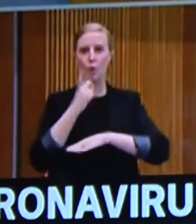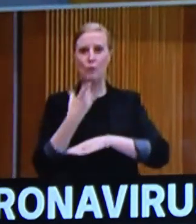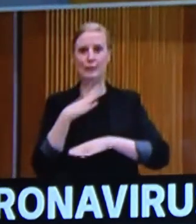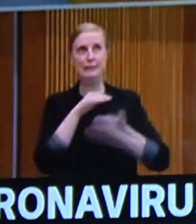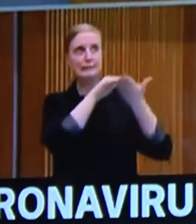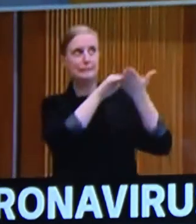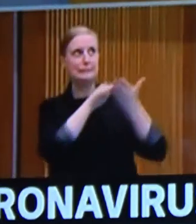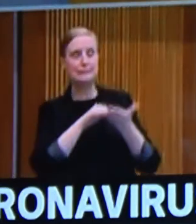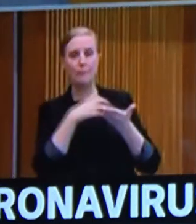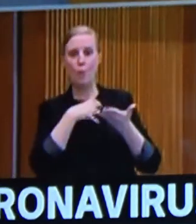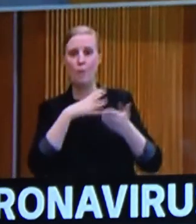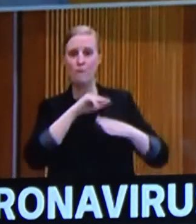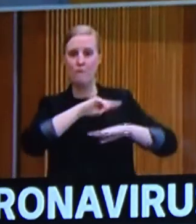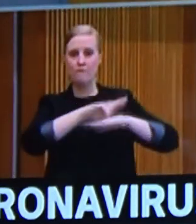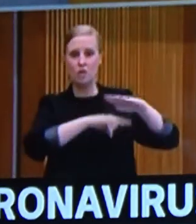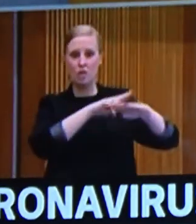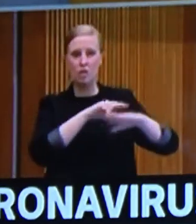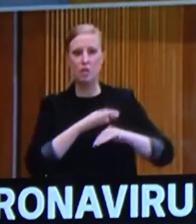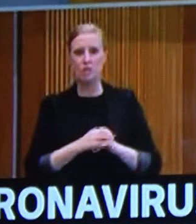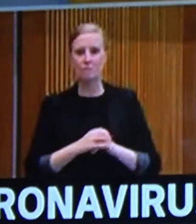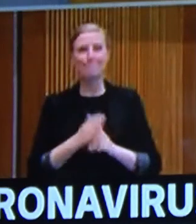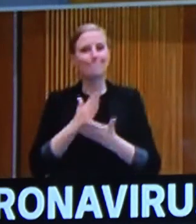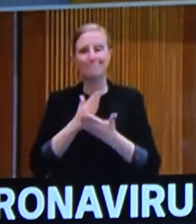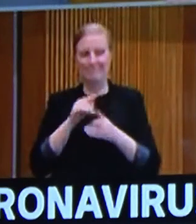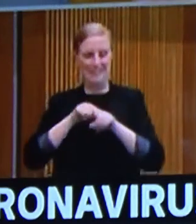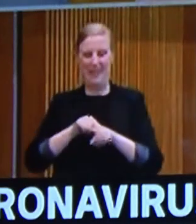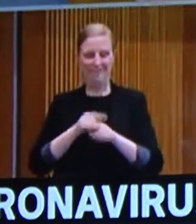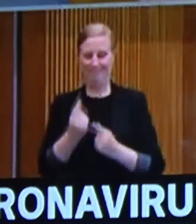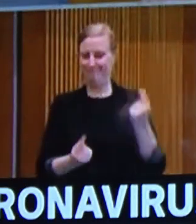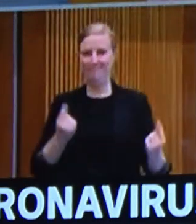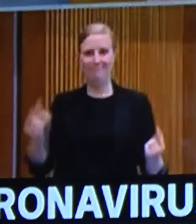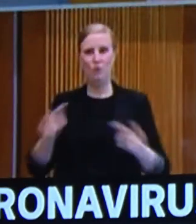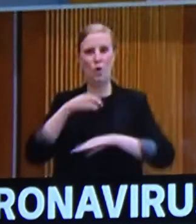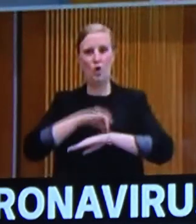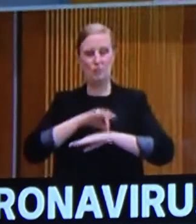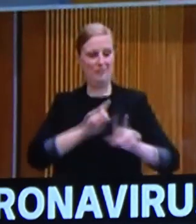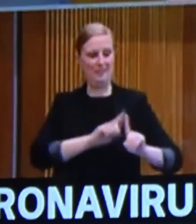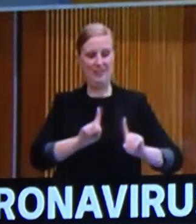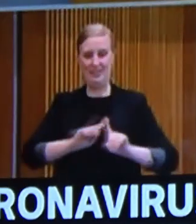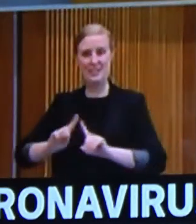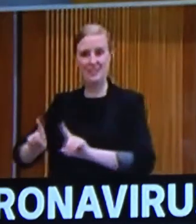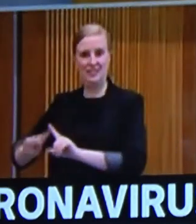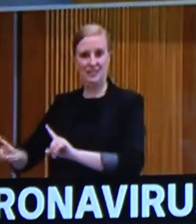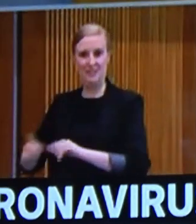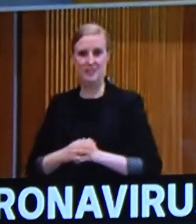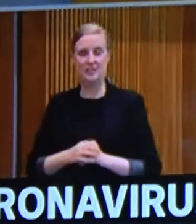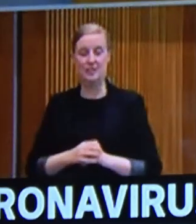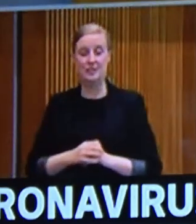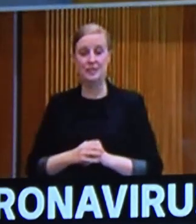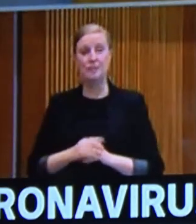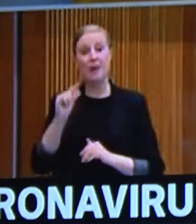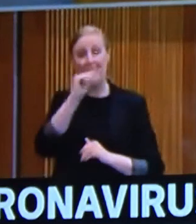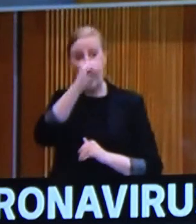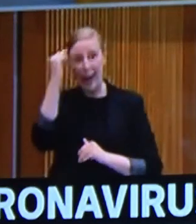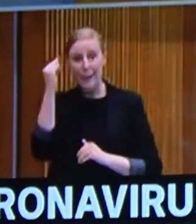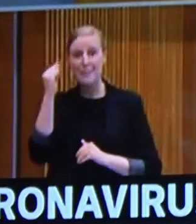individual hospital basis, it will vary, but at the end of the day, what we're doing is guaranteeing the capacity that they will